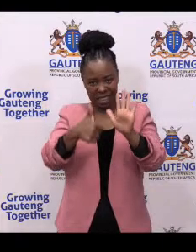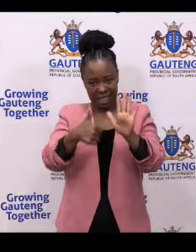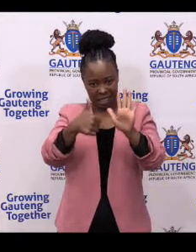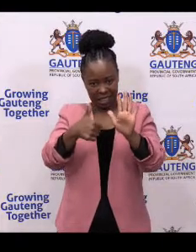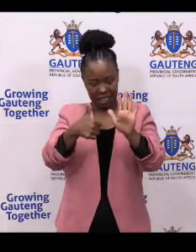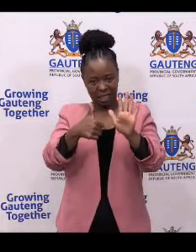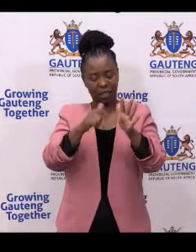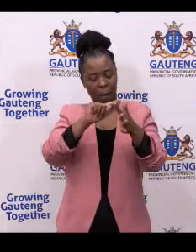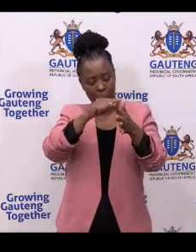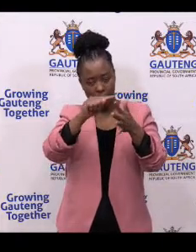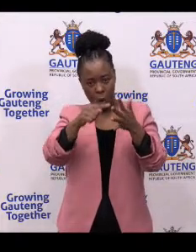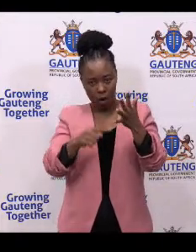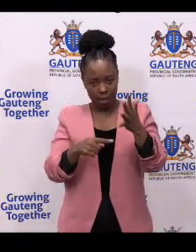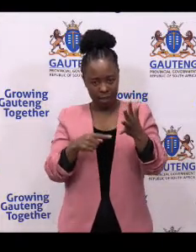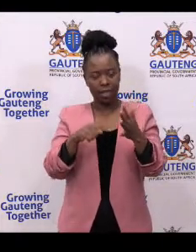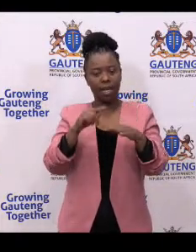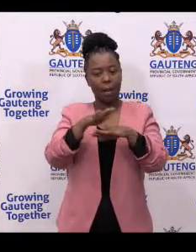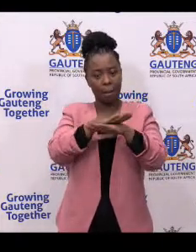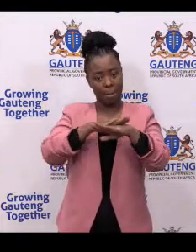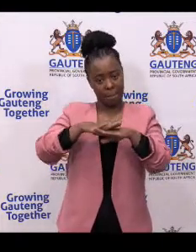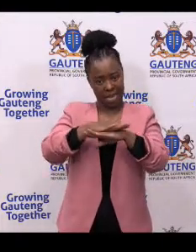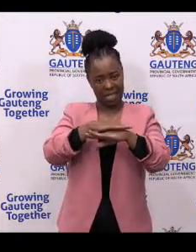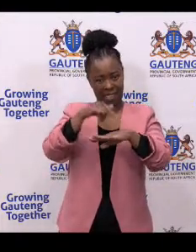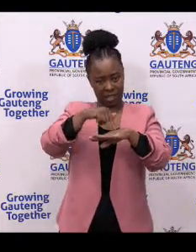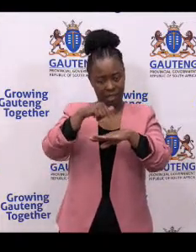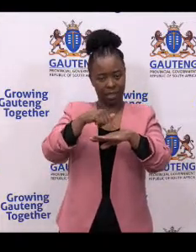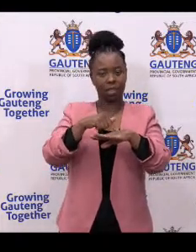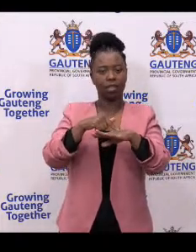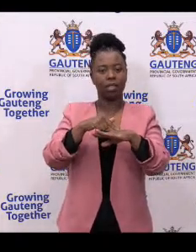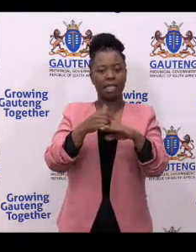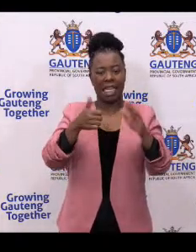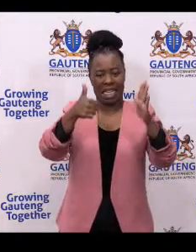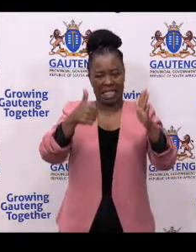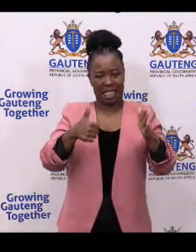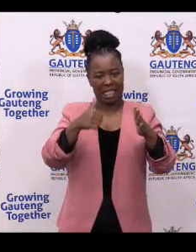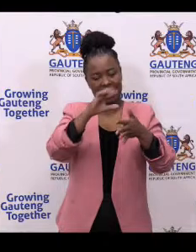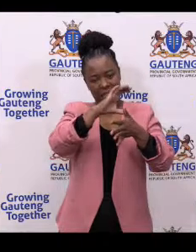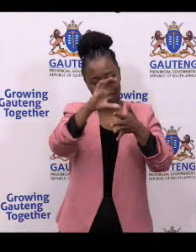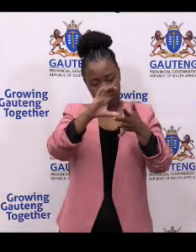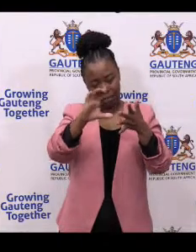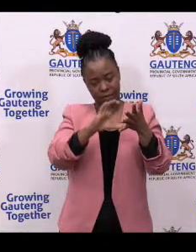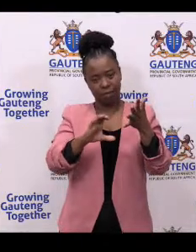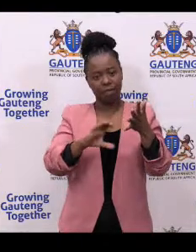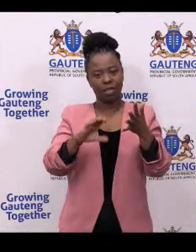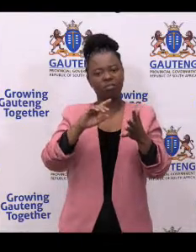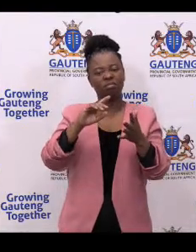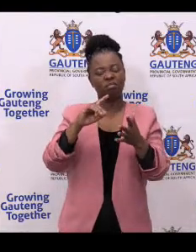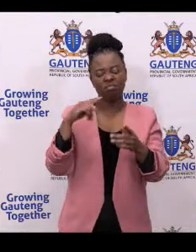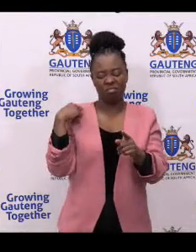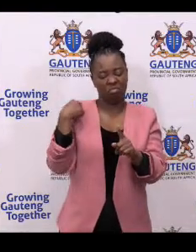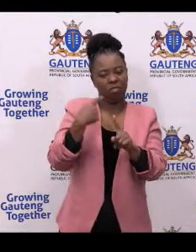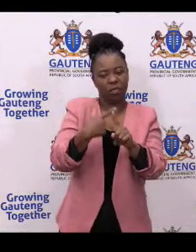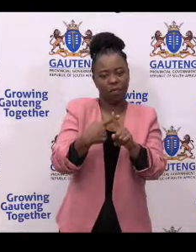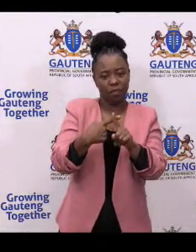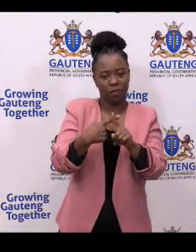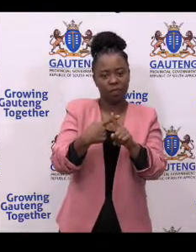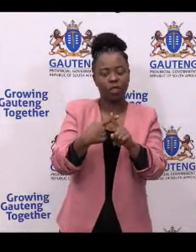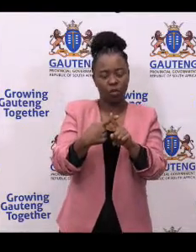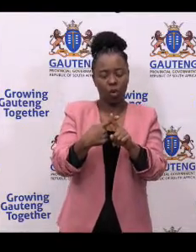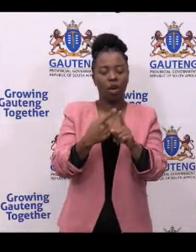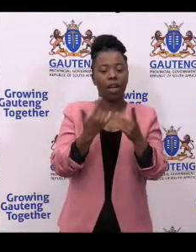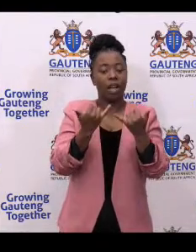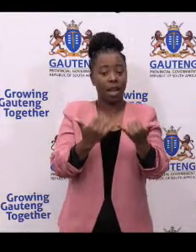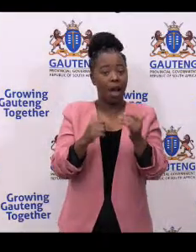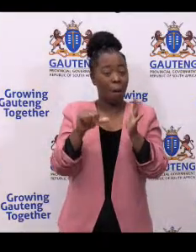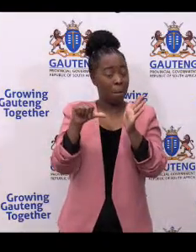on. And we have been working on all these 6 pillars ever since. The one important fact that we